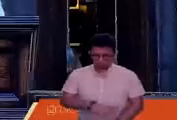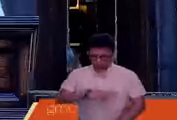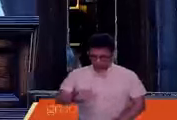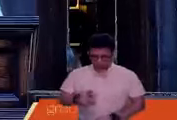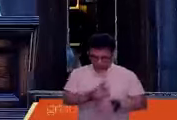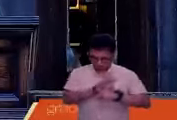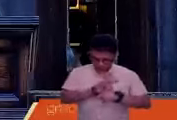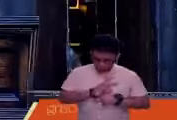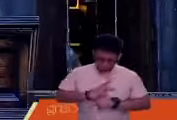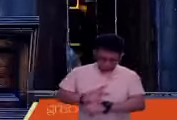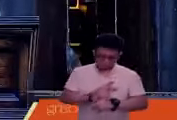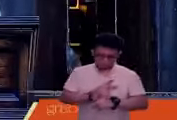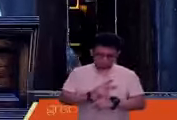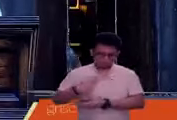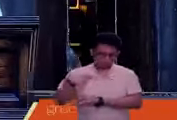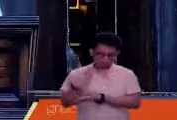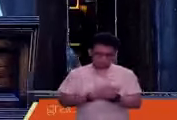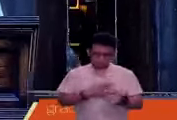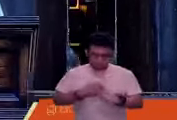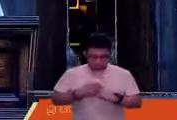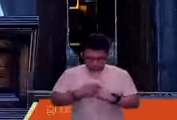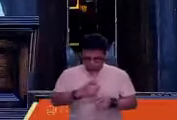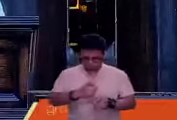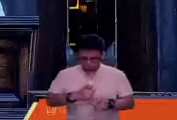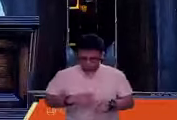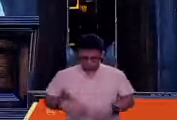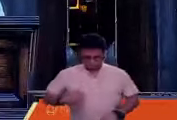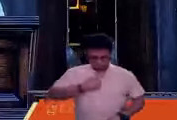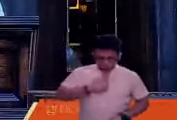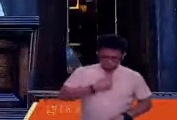And keep us from our self-importance.